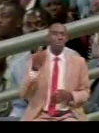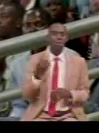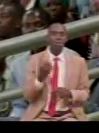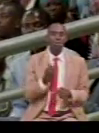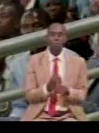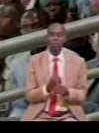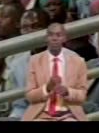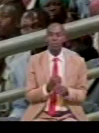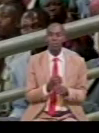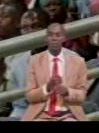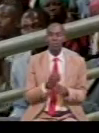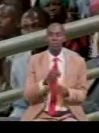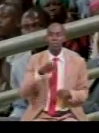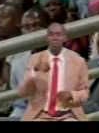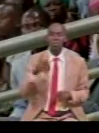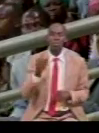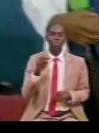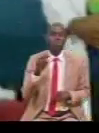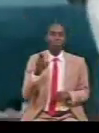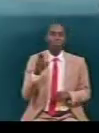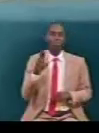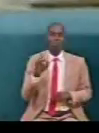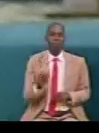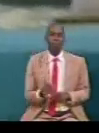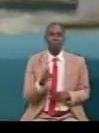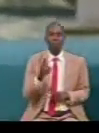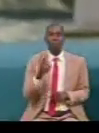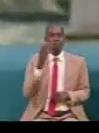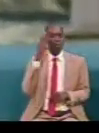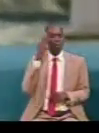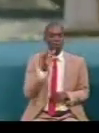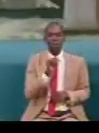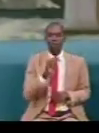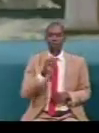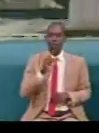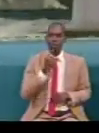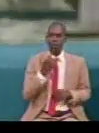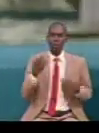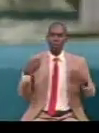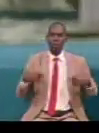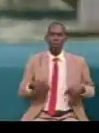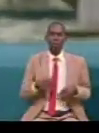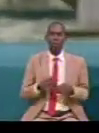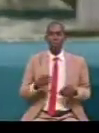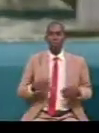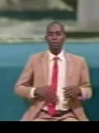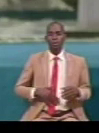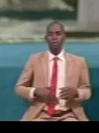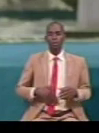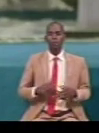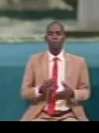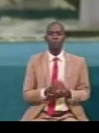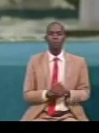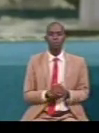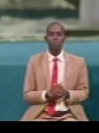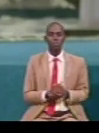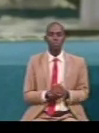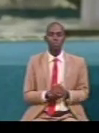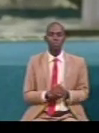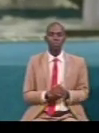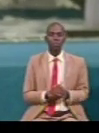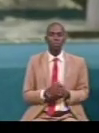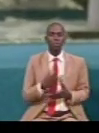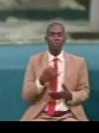January, I experienced a severe pain in my stomach and I had severe heartburns. They